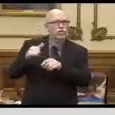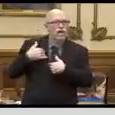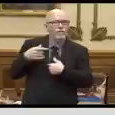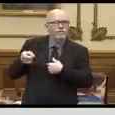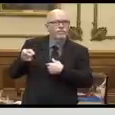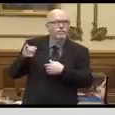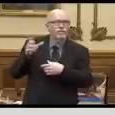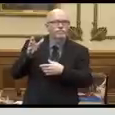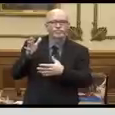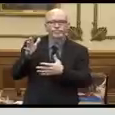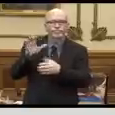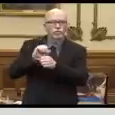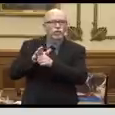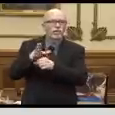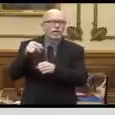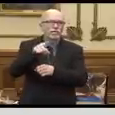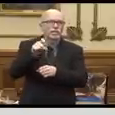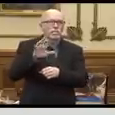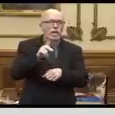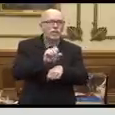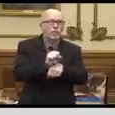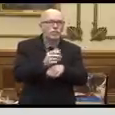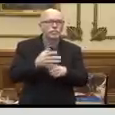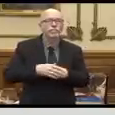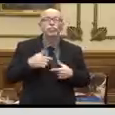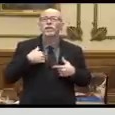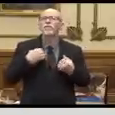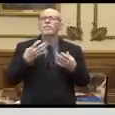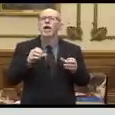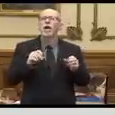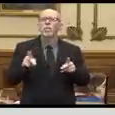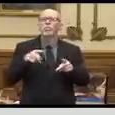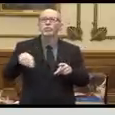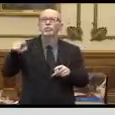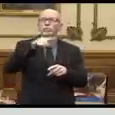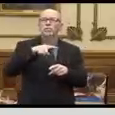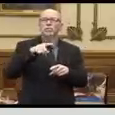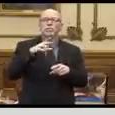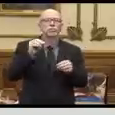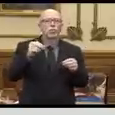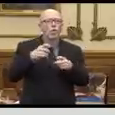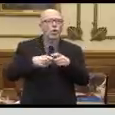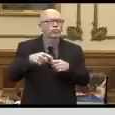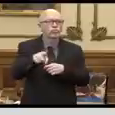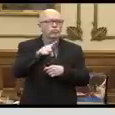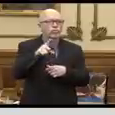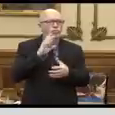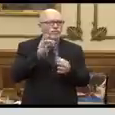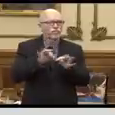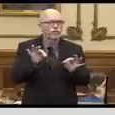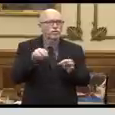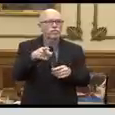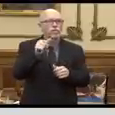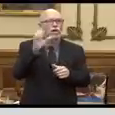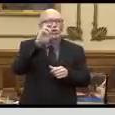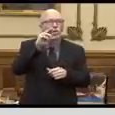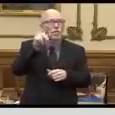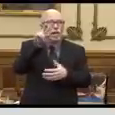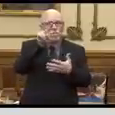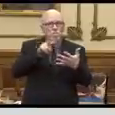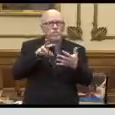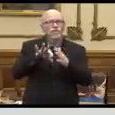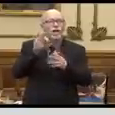return to work. We have many opportunities available at no cost to you, so please visit our map and find the location nearest